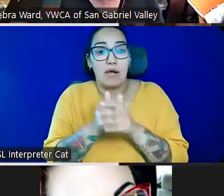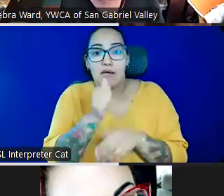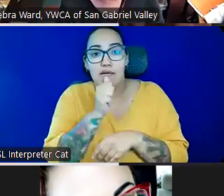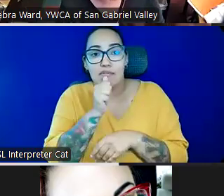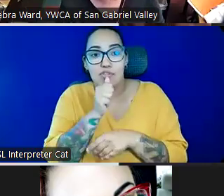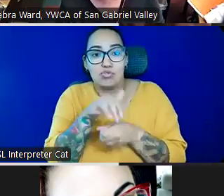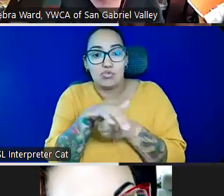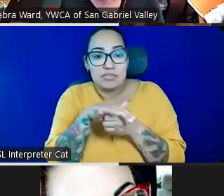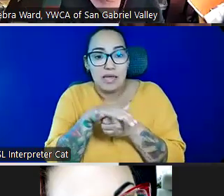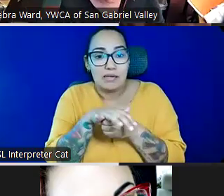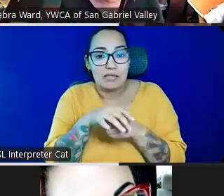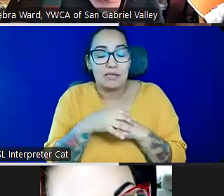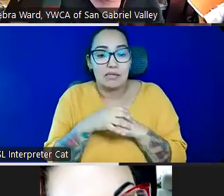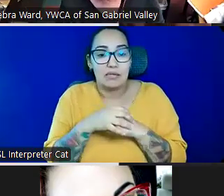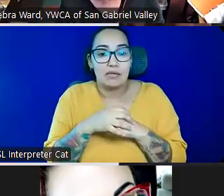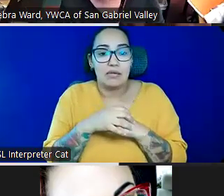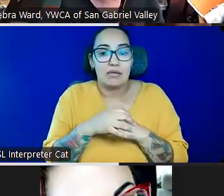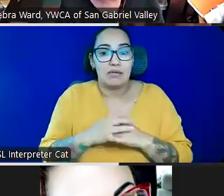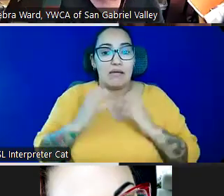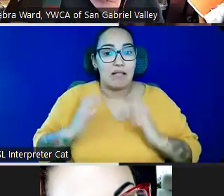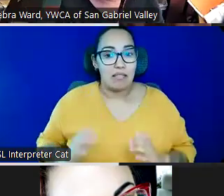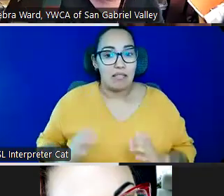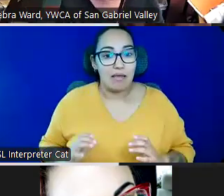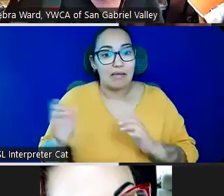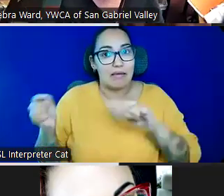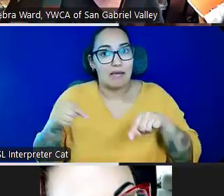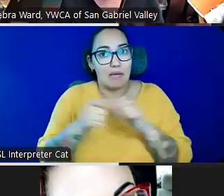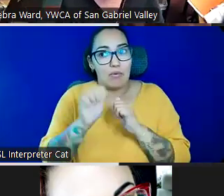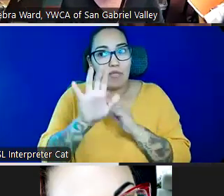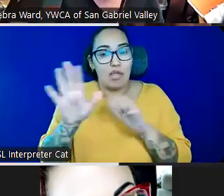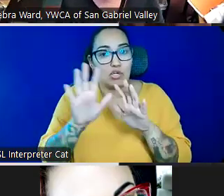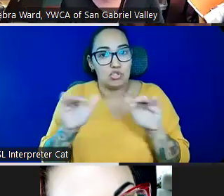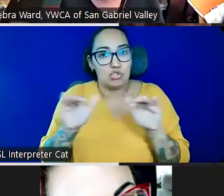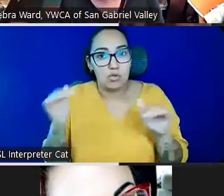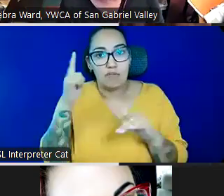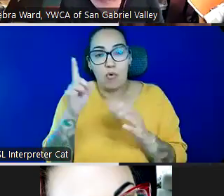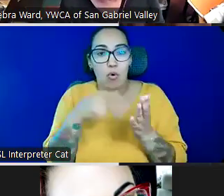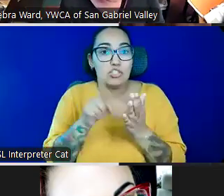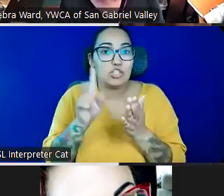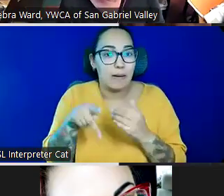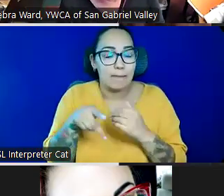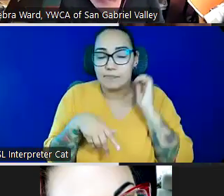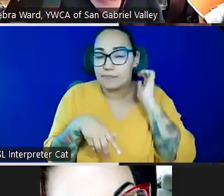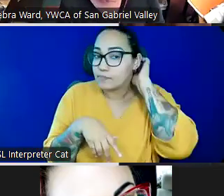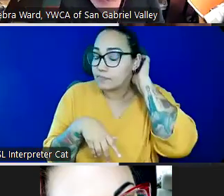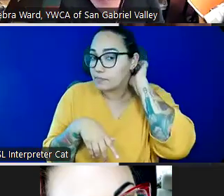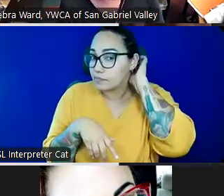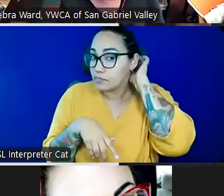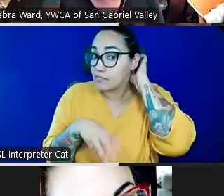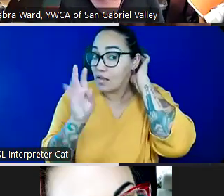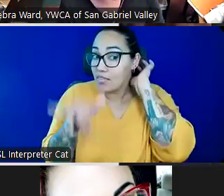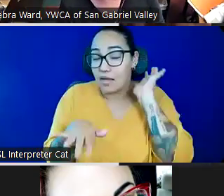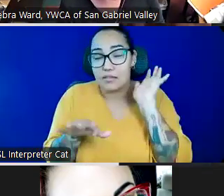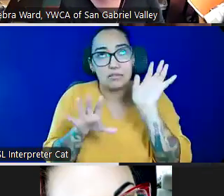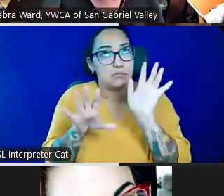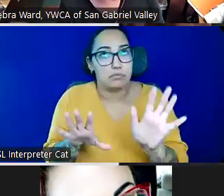site clients can come with their children for checkups. That's been a